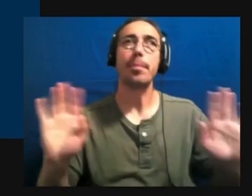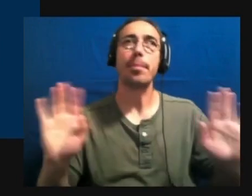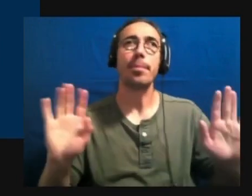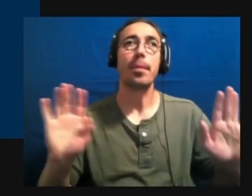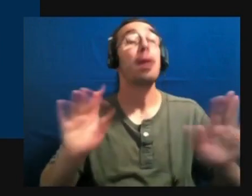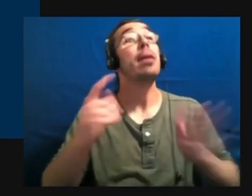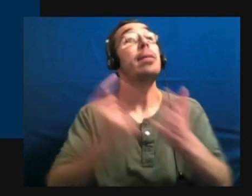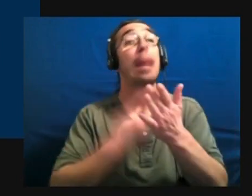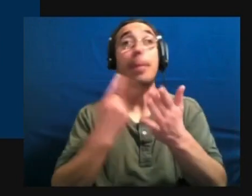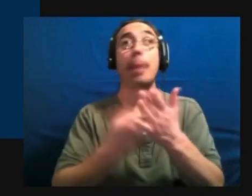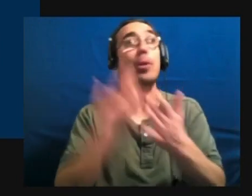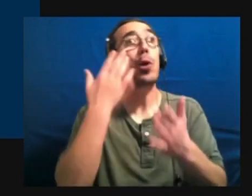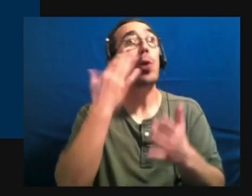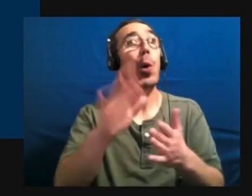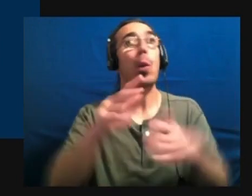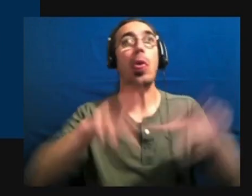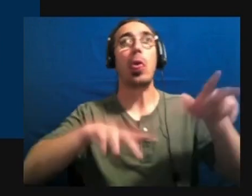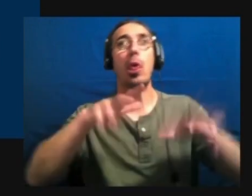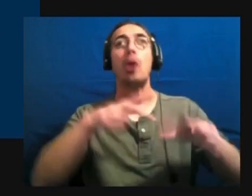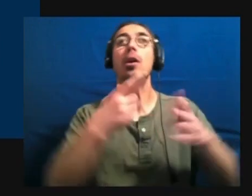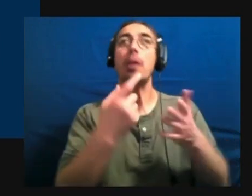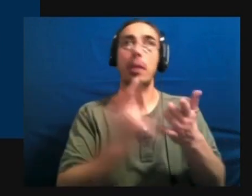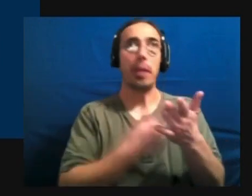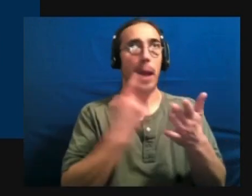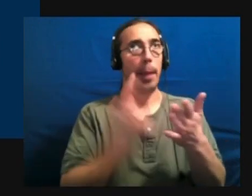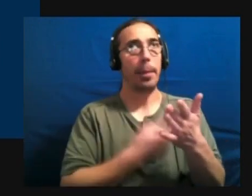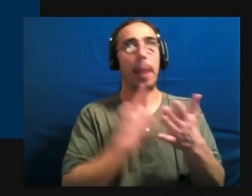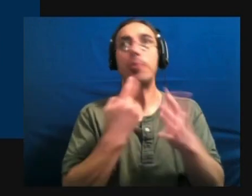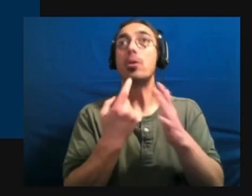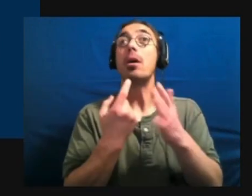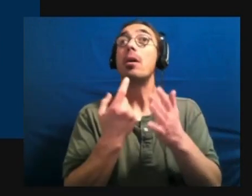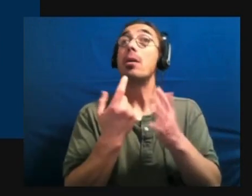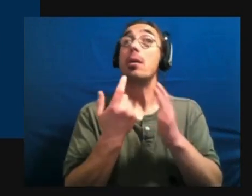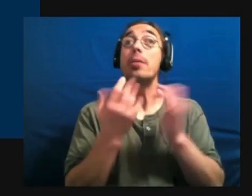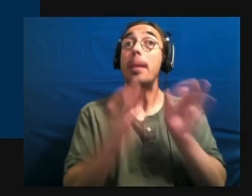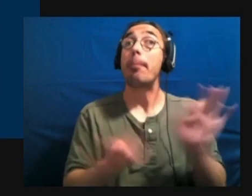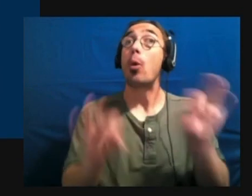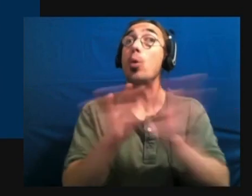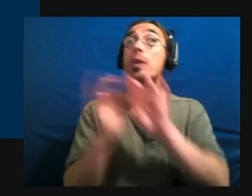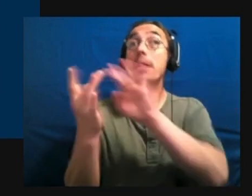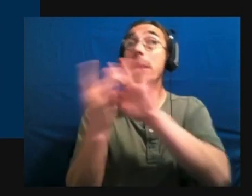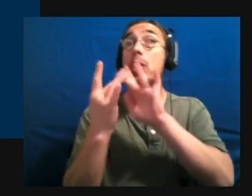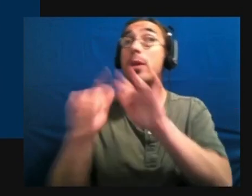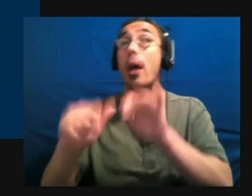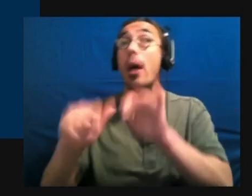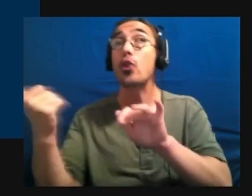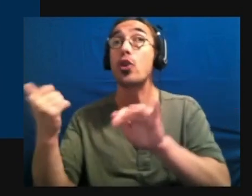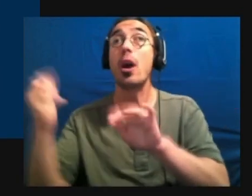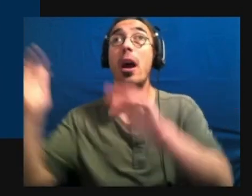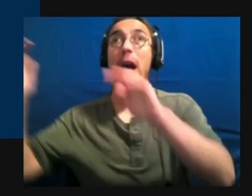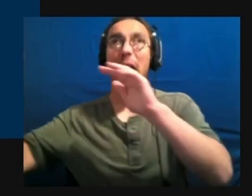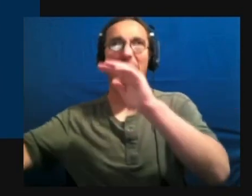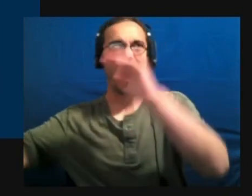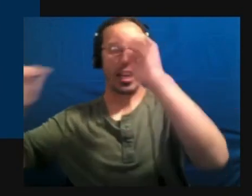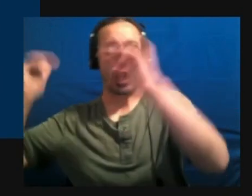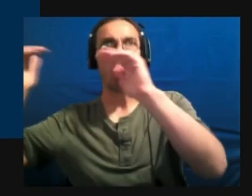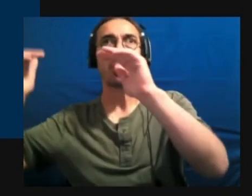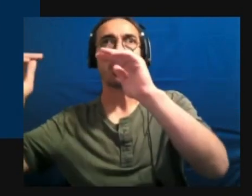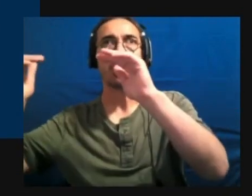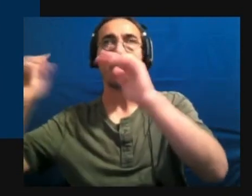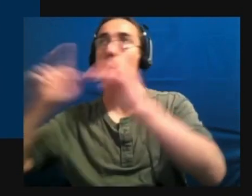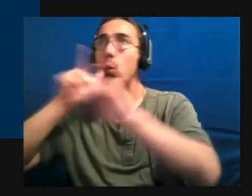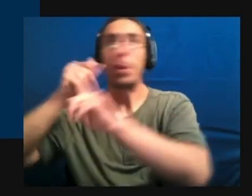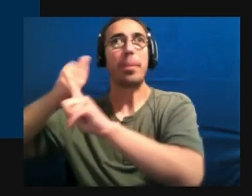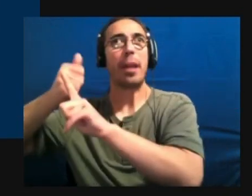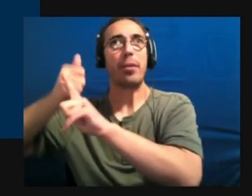it takes time. Connect with the autistic community. Autistic adults remember being autistic children, and they